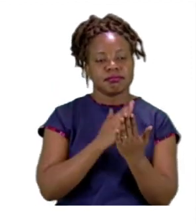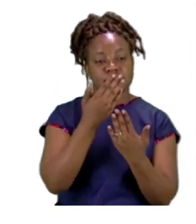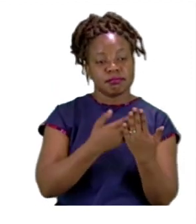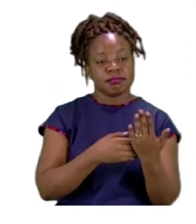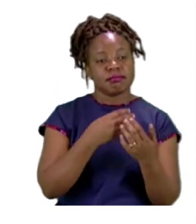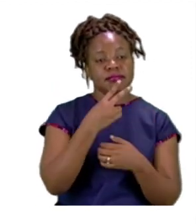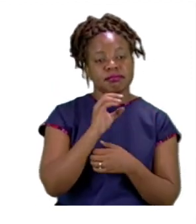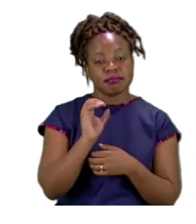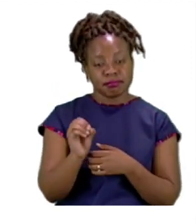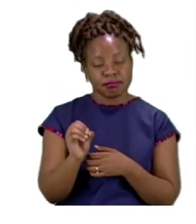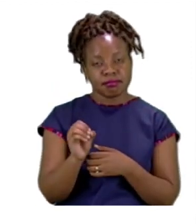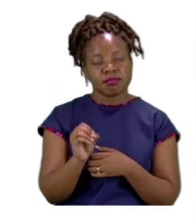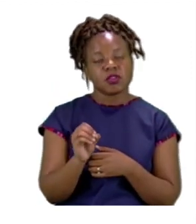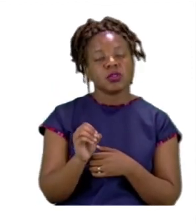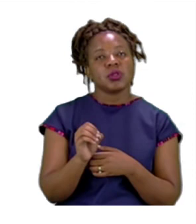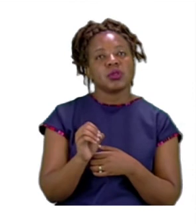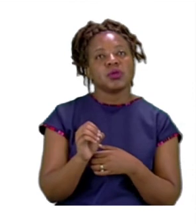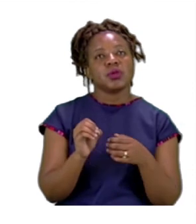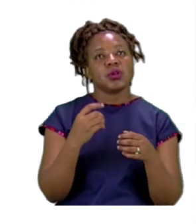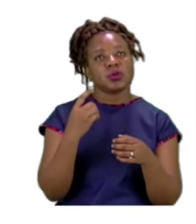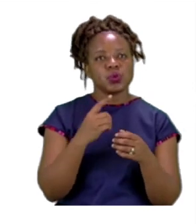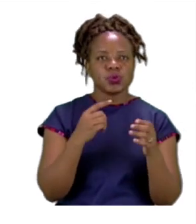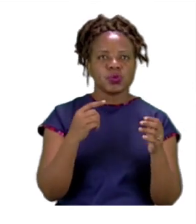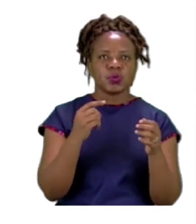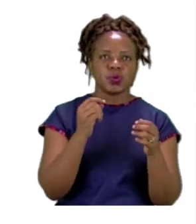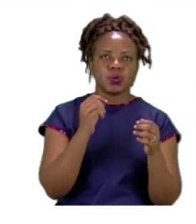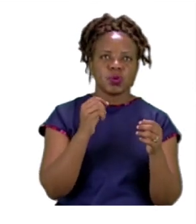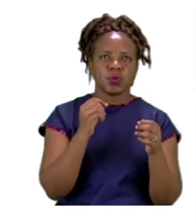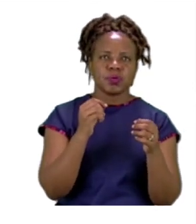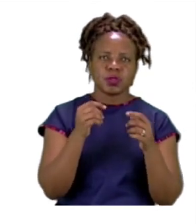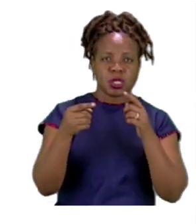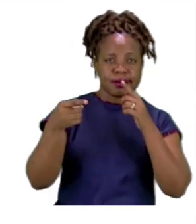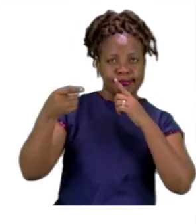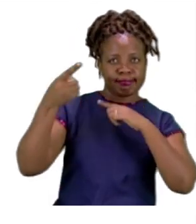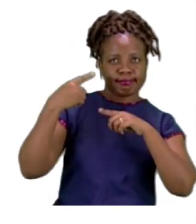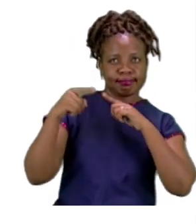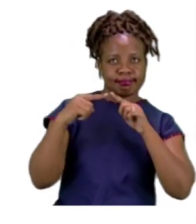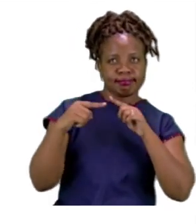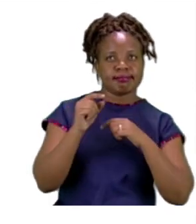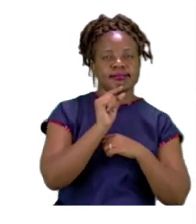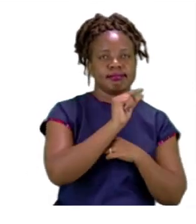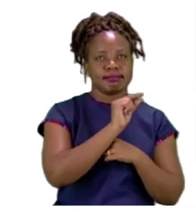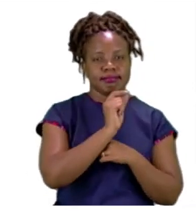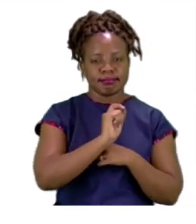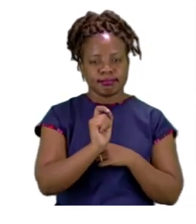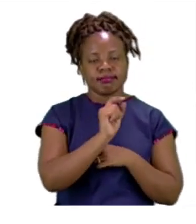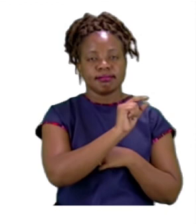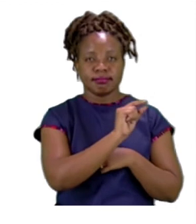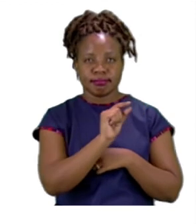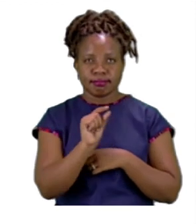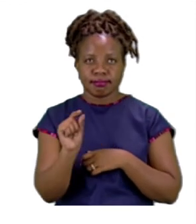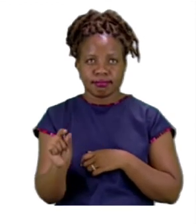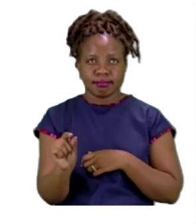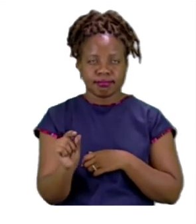be rewriting sentences that have been mispunctuated. For these ones,